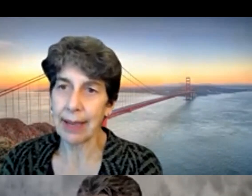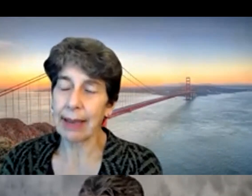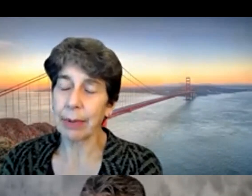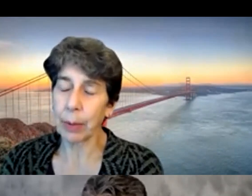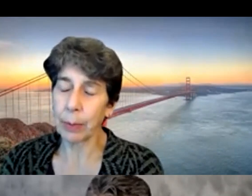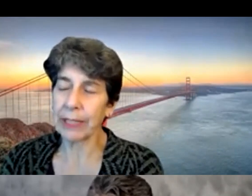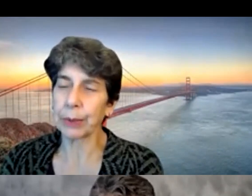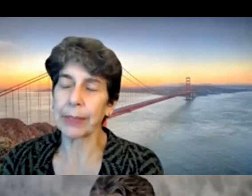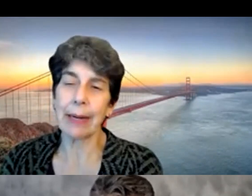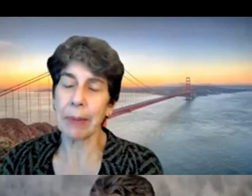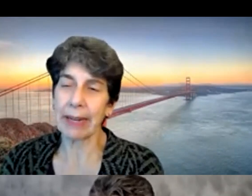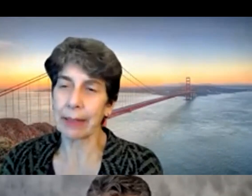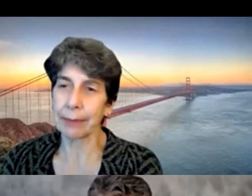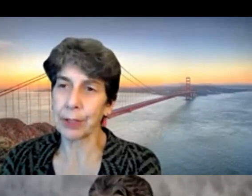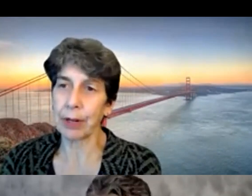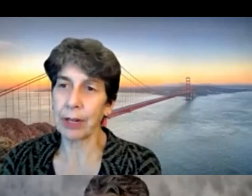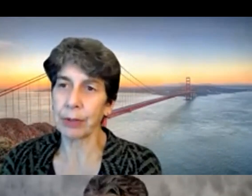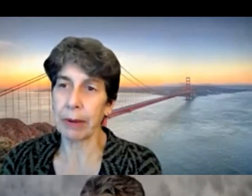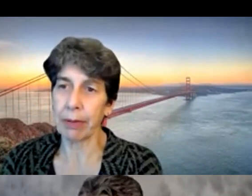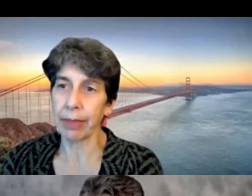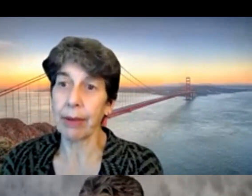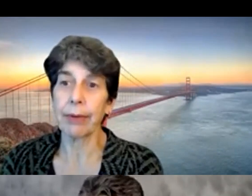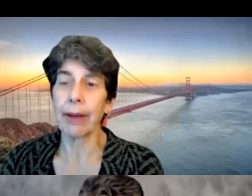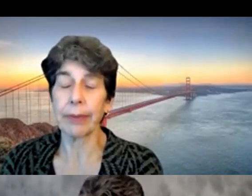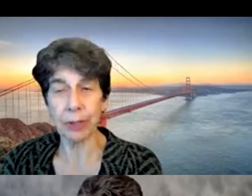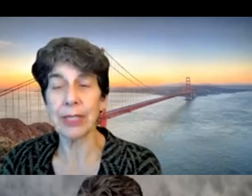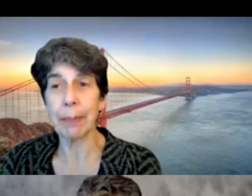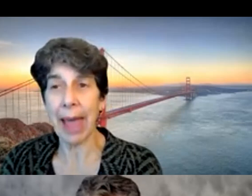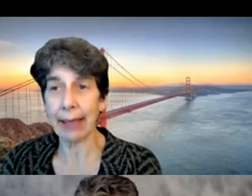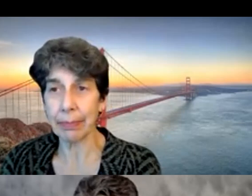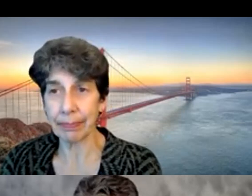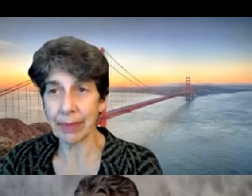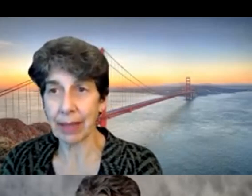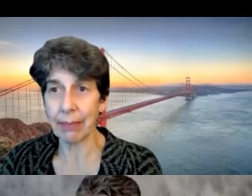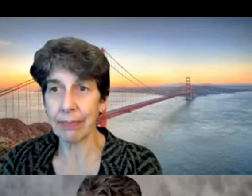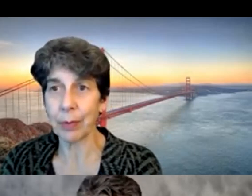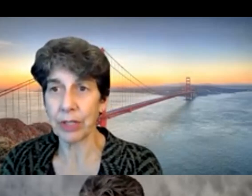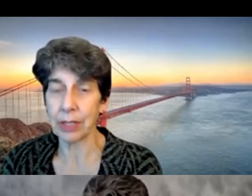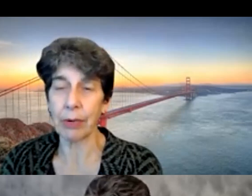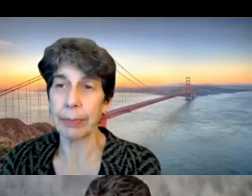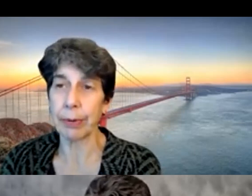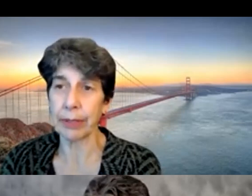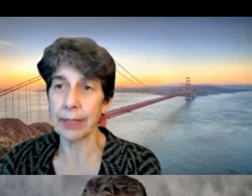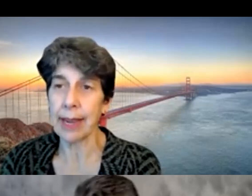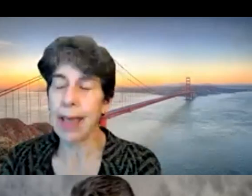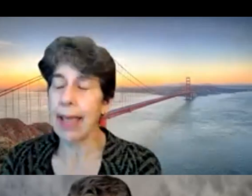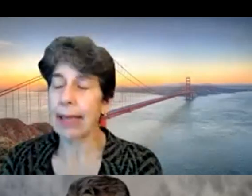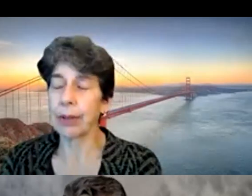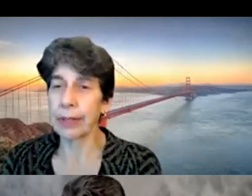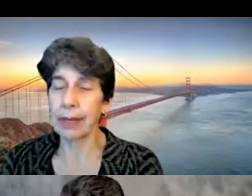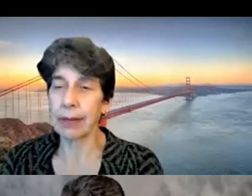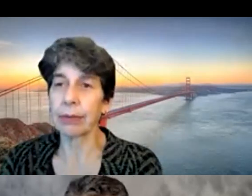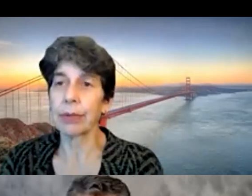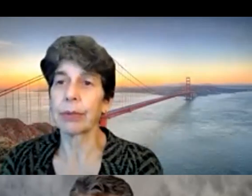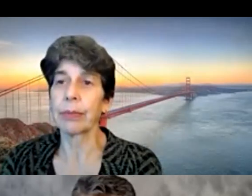California that will hopefully create a better infrastructure, both of emergency backup, which is so important,